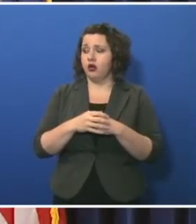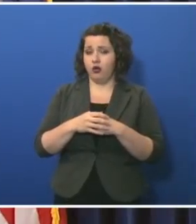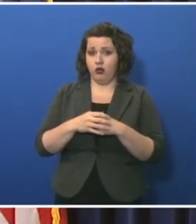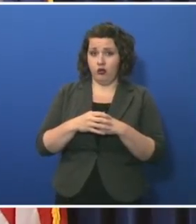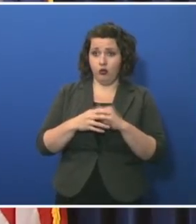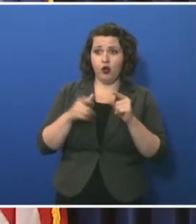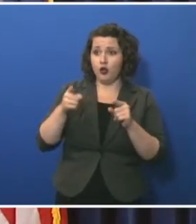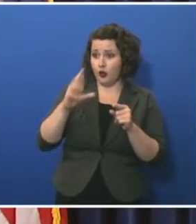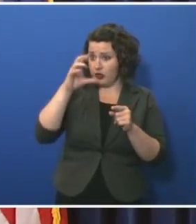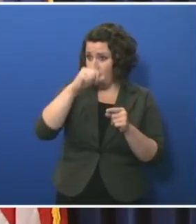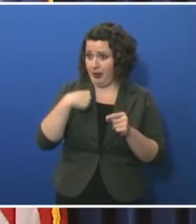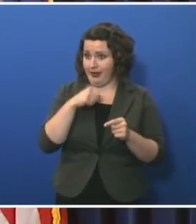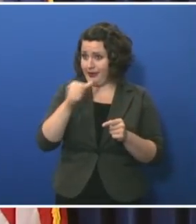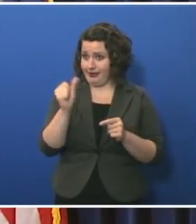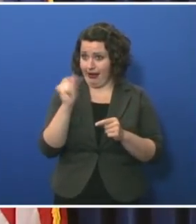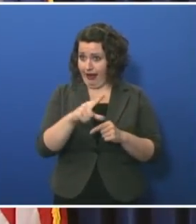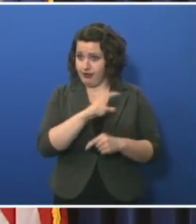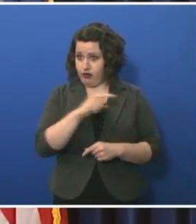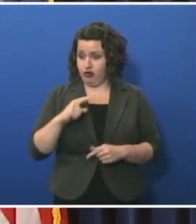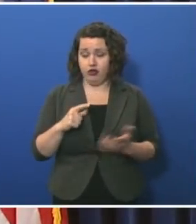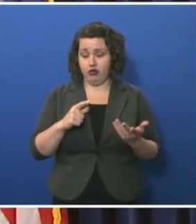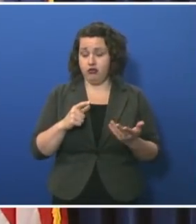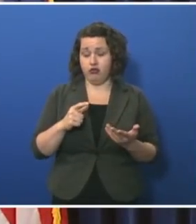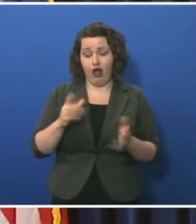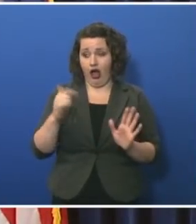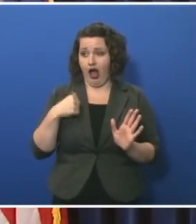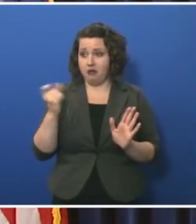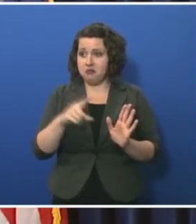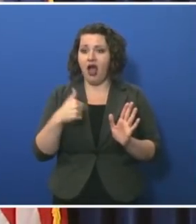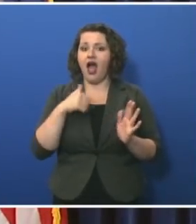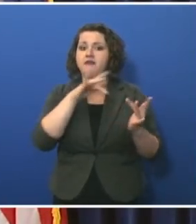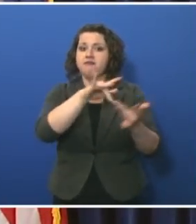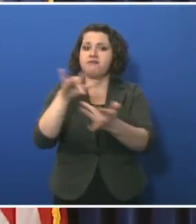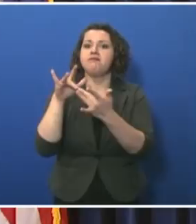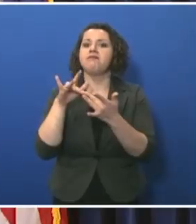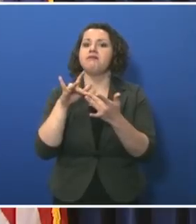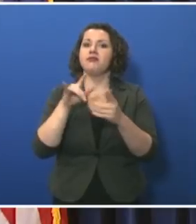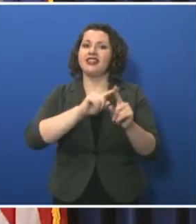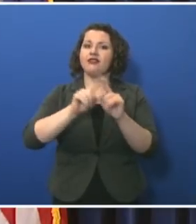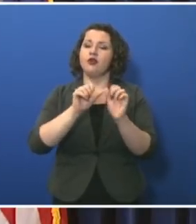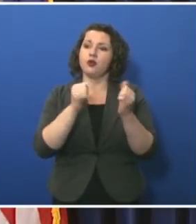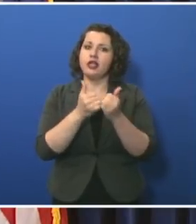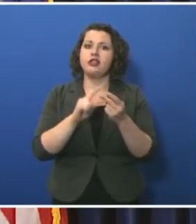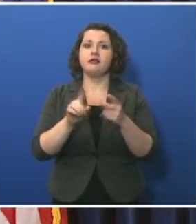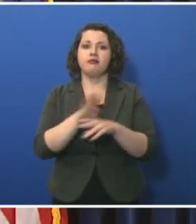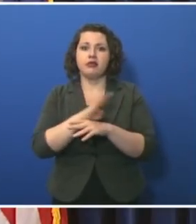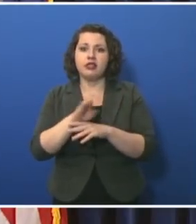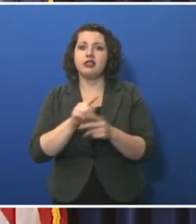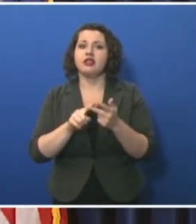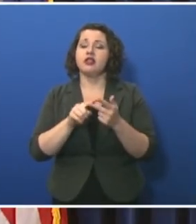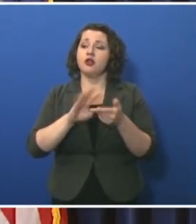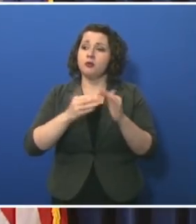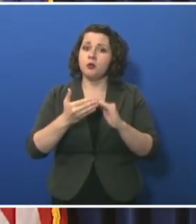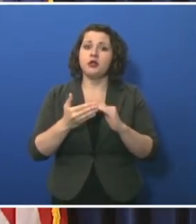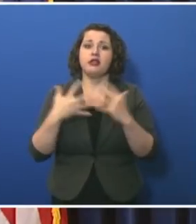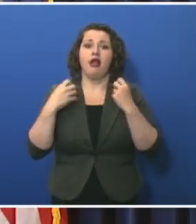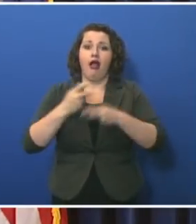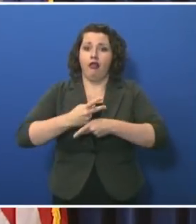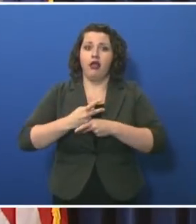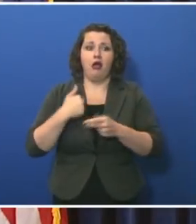with the legislature, and that's not accurate. Okay. I have done a lot of outreach with associations and businesses and communities and